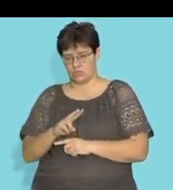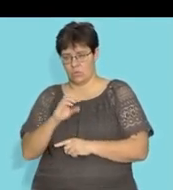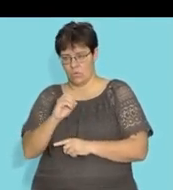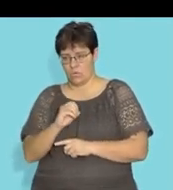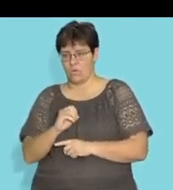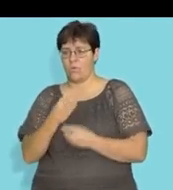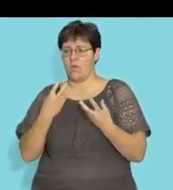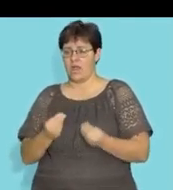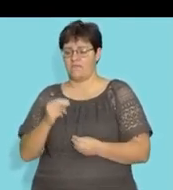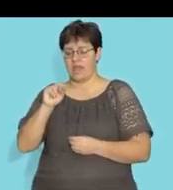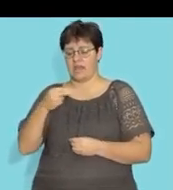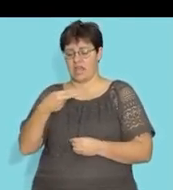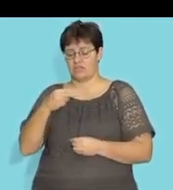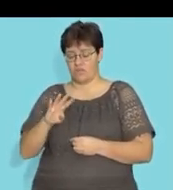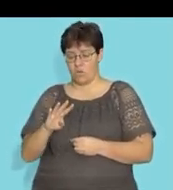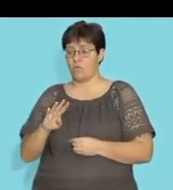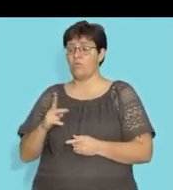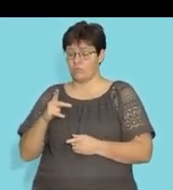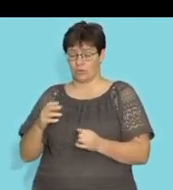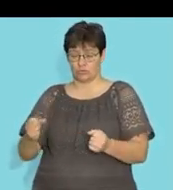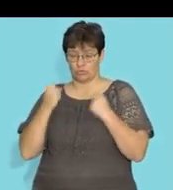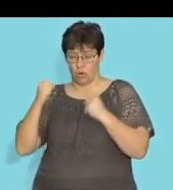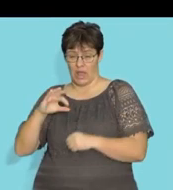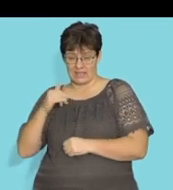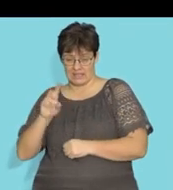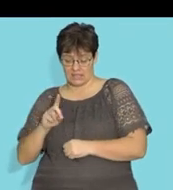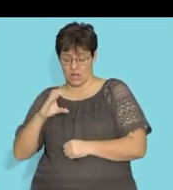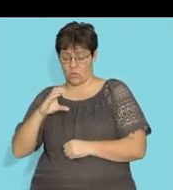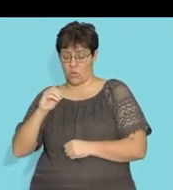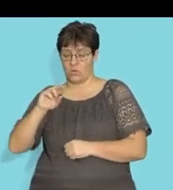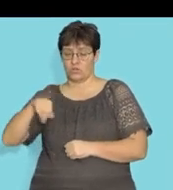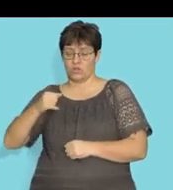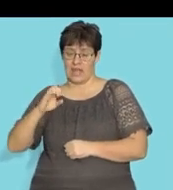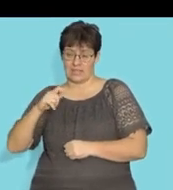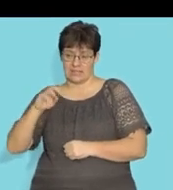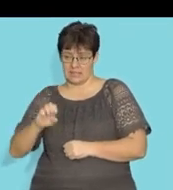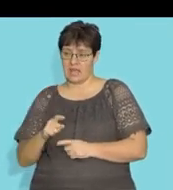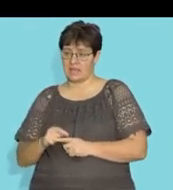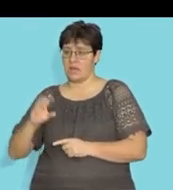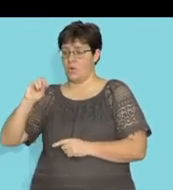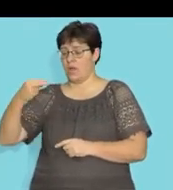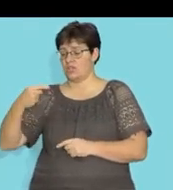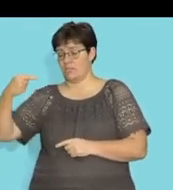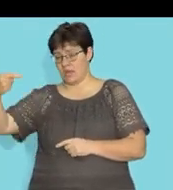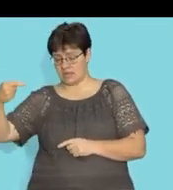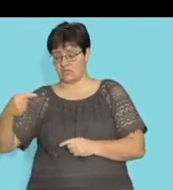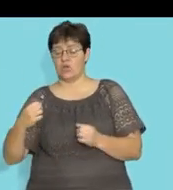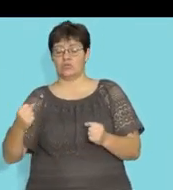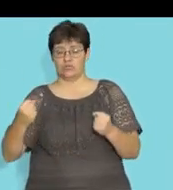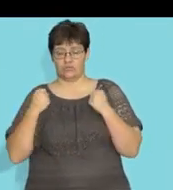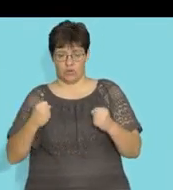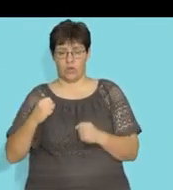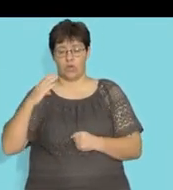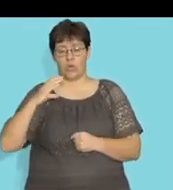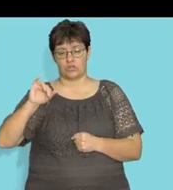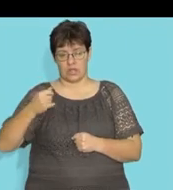we will have ammonium, which is a strong conjugate acid, and we have OH minus, which